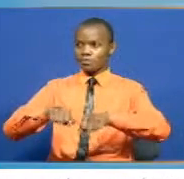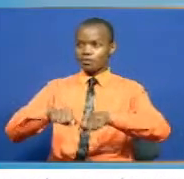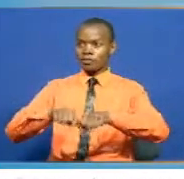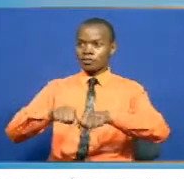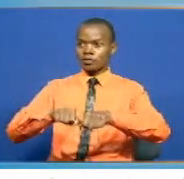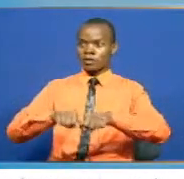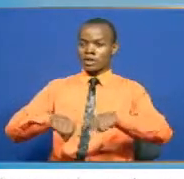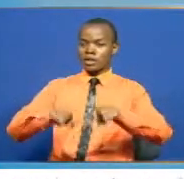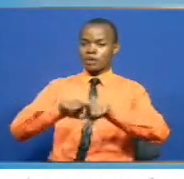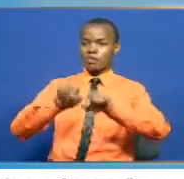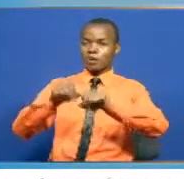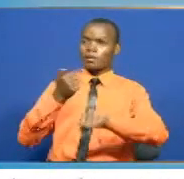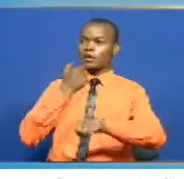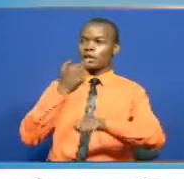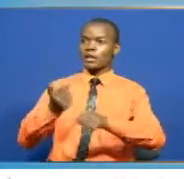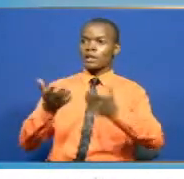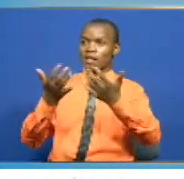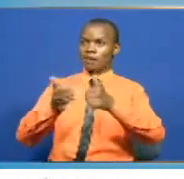you tell the players that you see